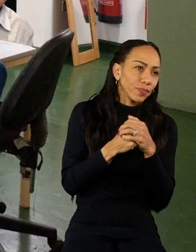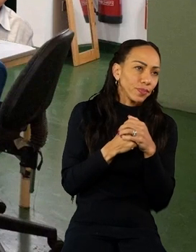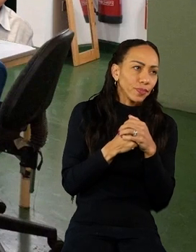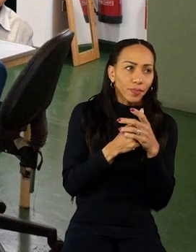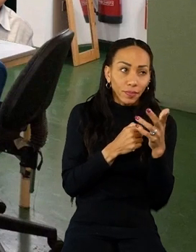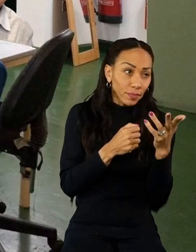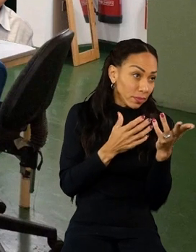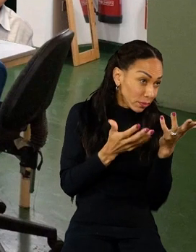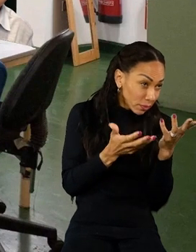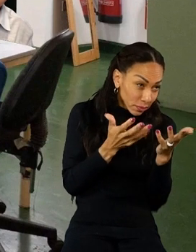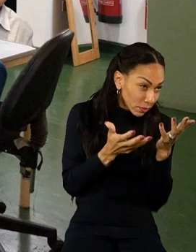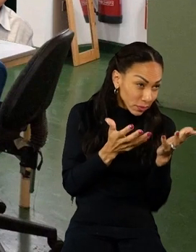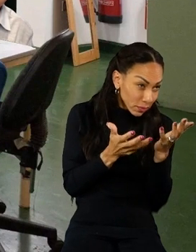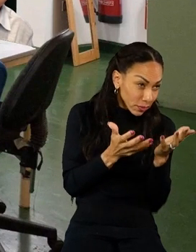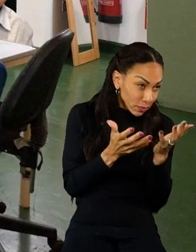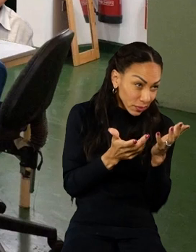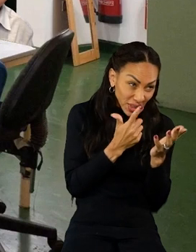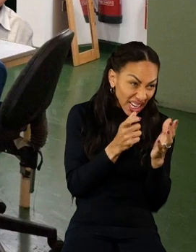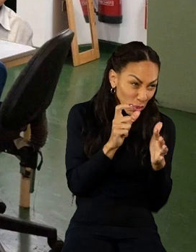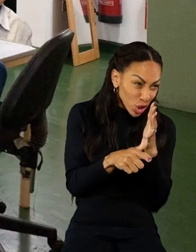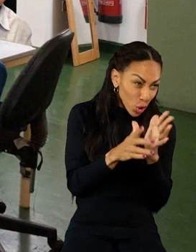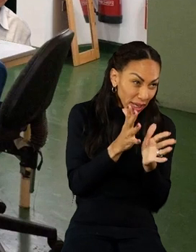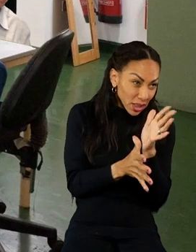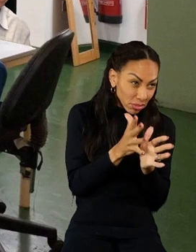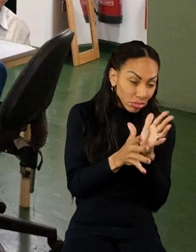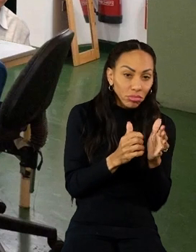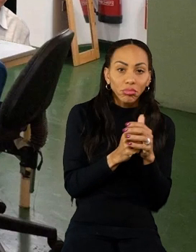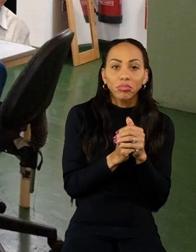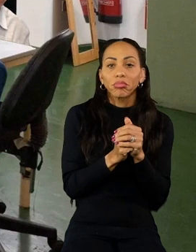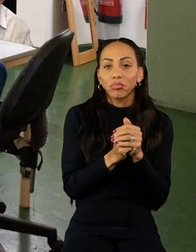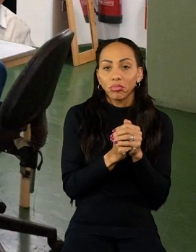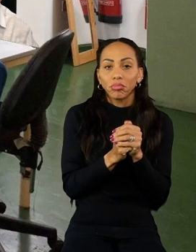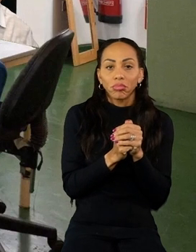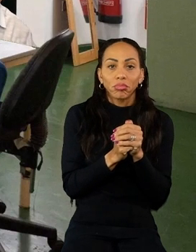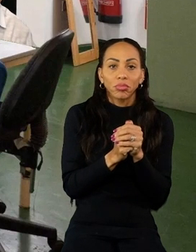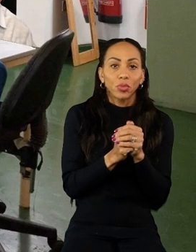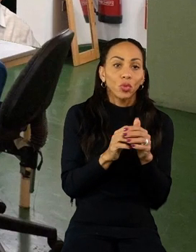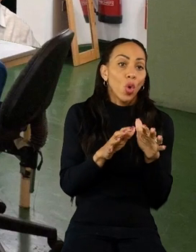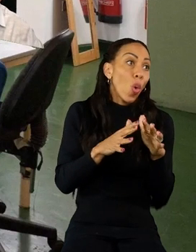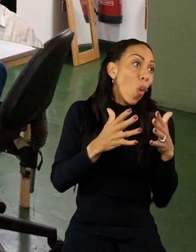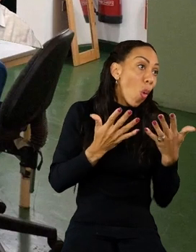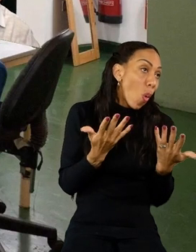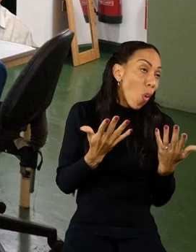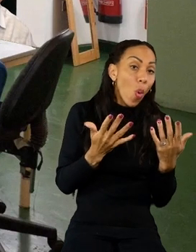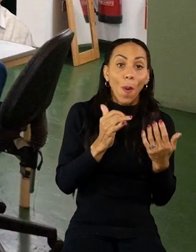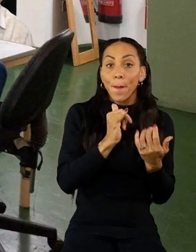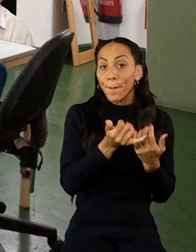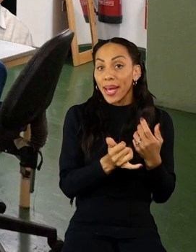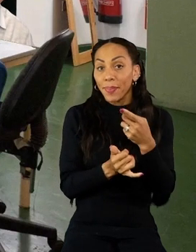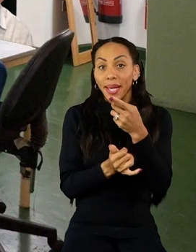morning, so we can work out what that might look like, and